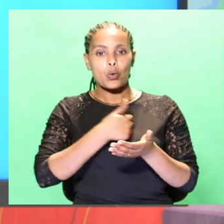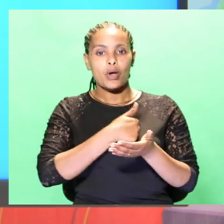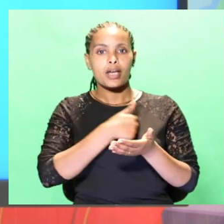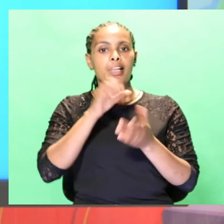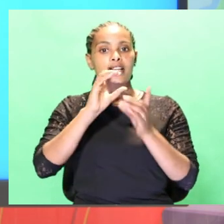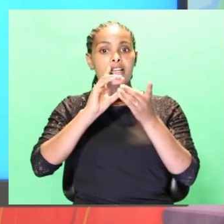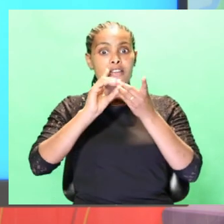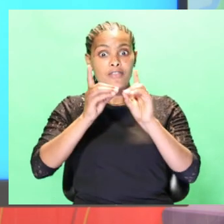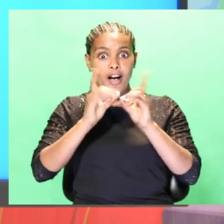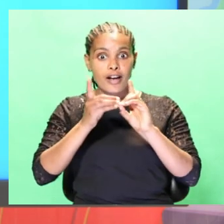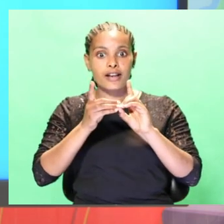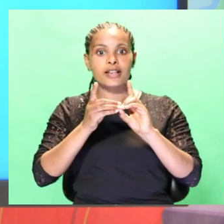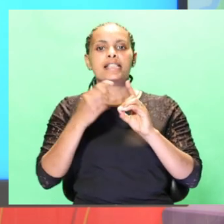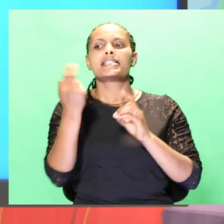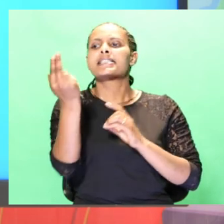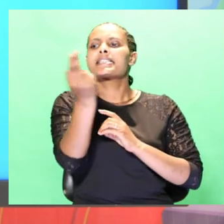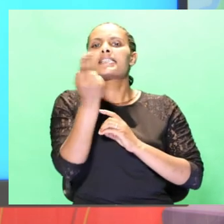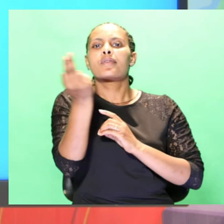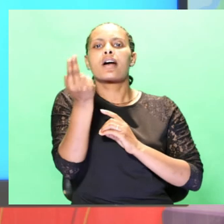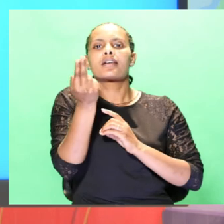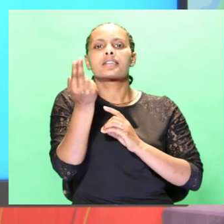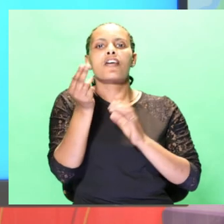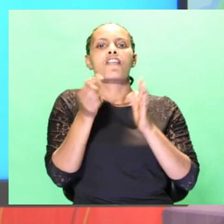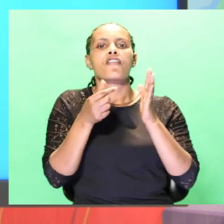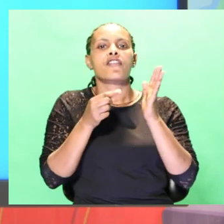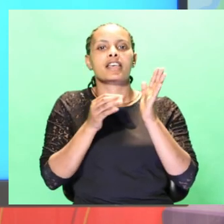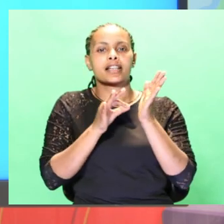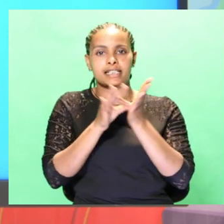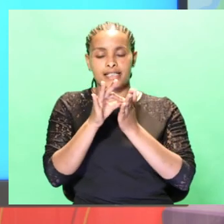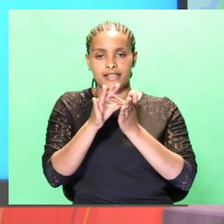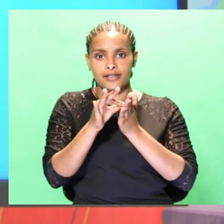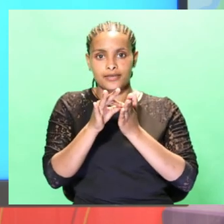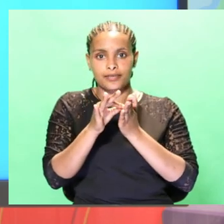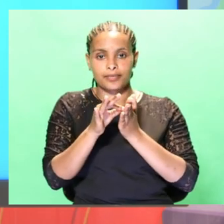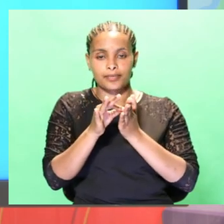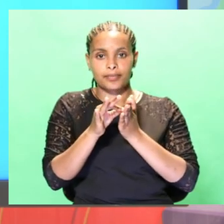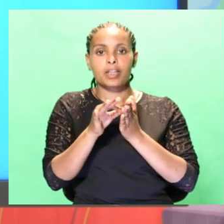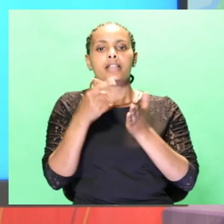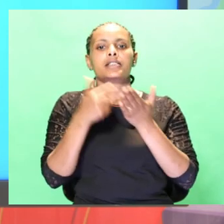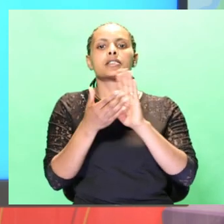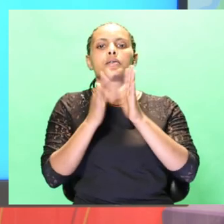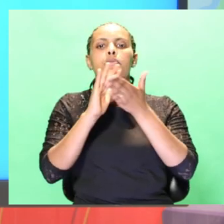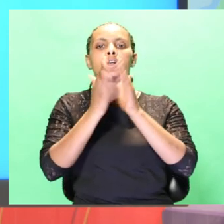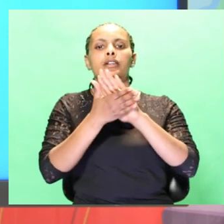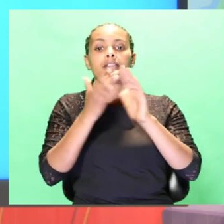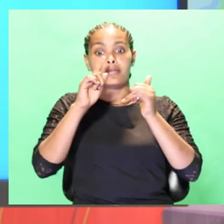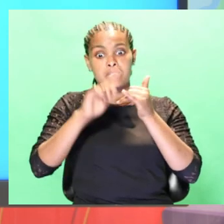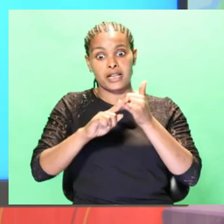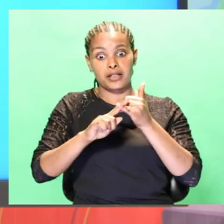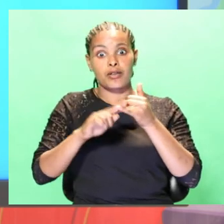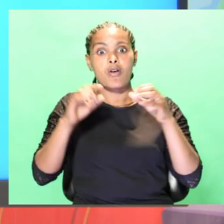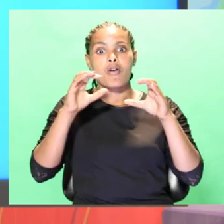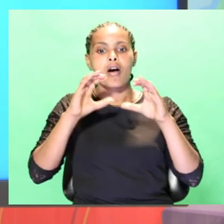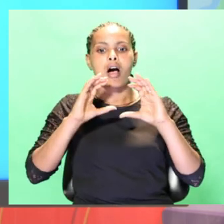We defined significant figures. This brings us to the